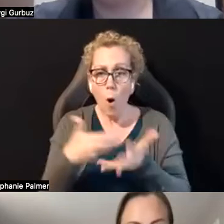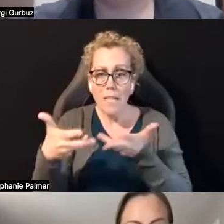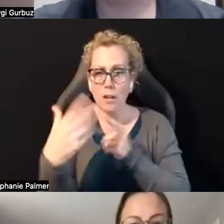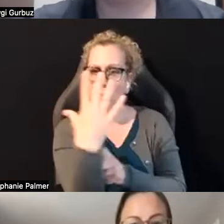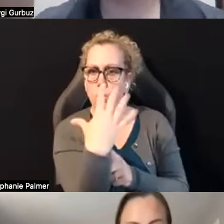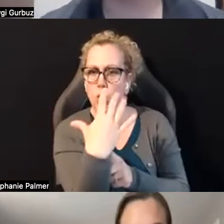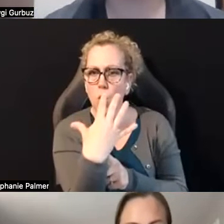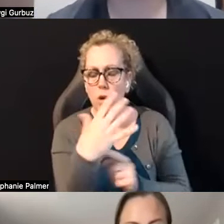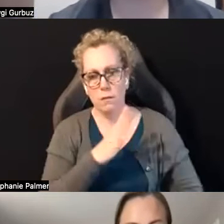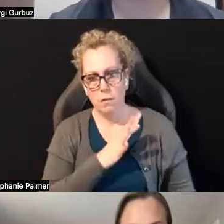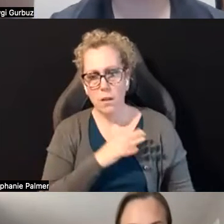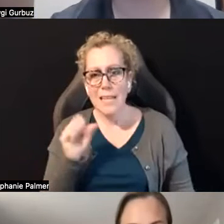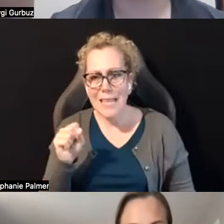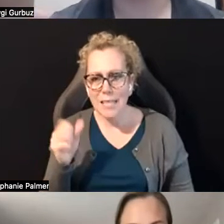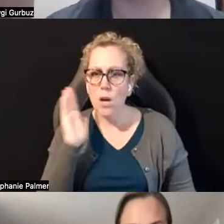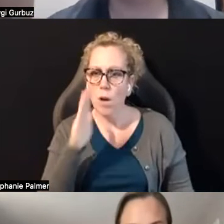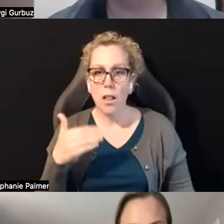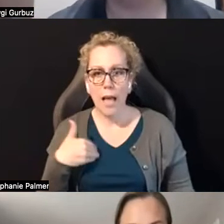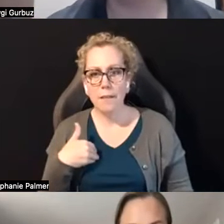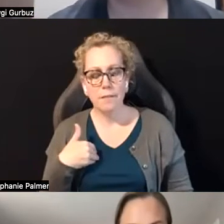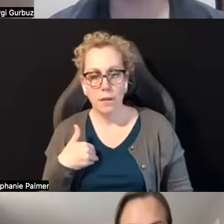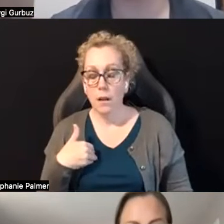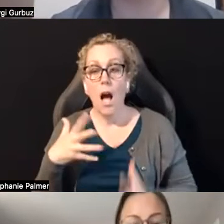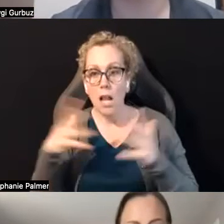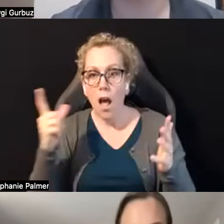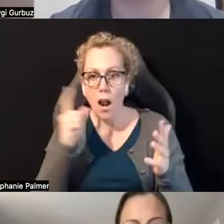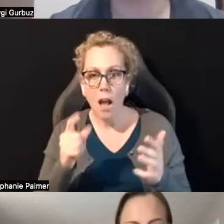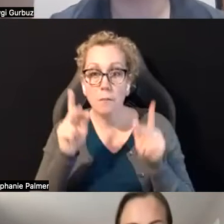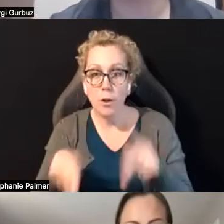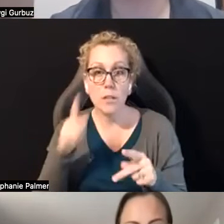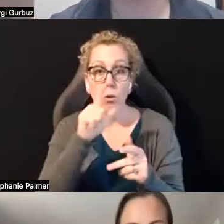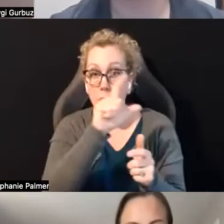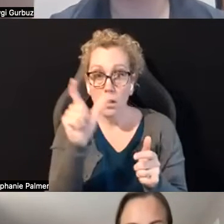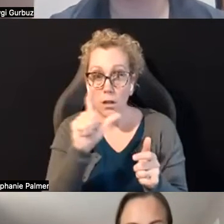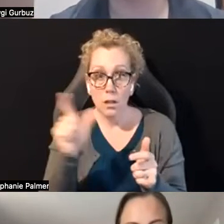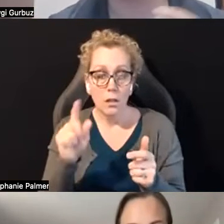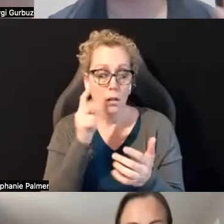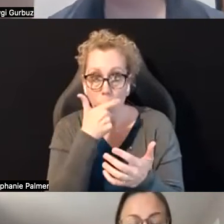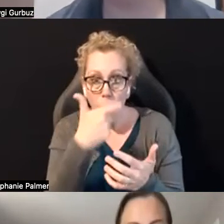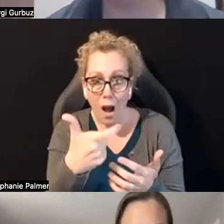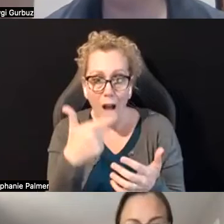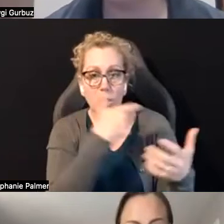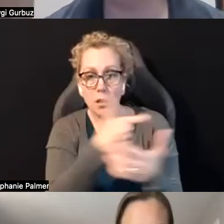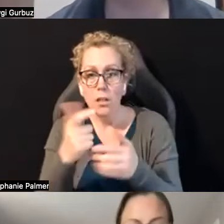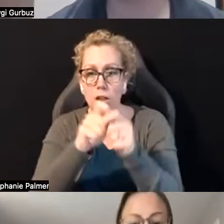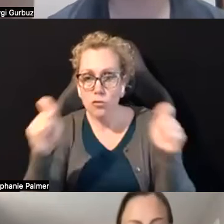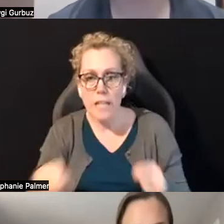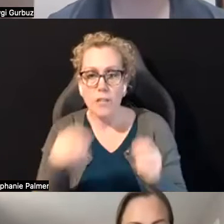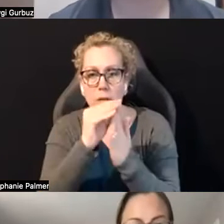recorded. Yes, there's going to be a huge annotation work. There's going to be a huge amount of work to try to generate ground truth from this